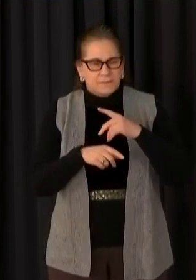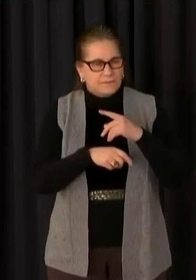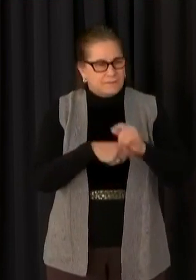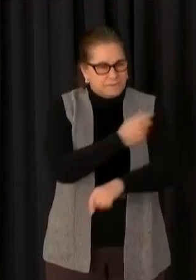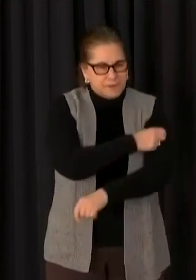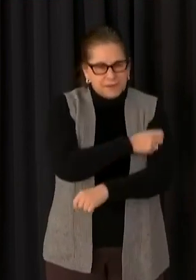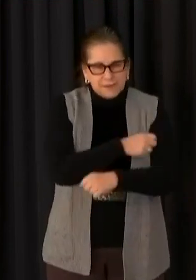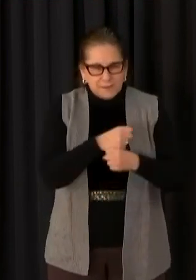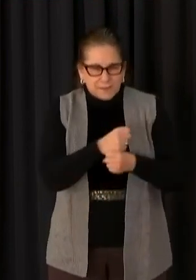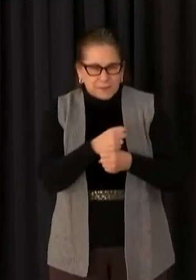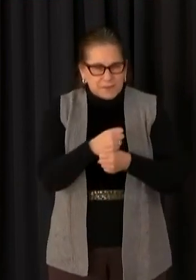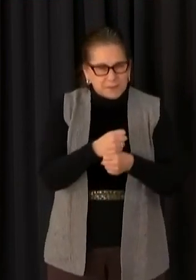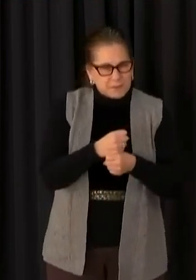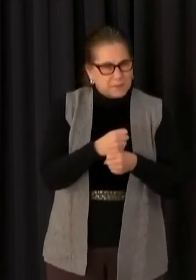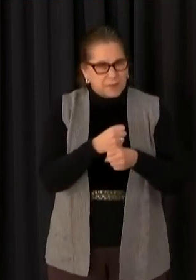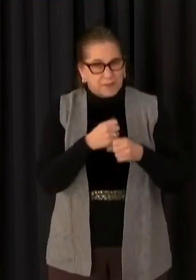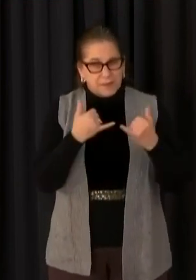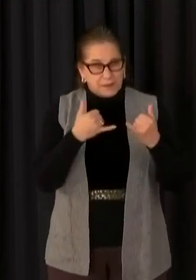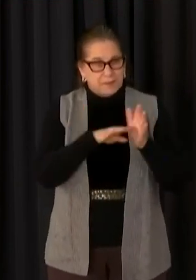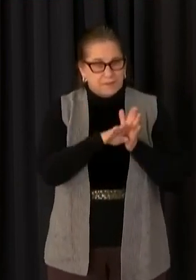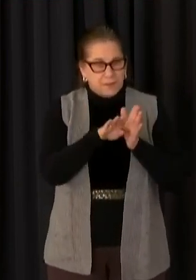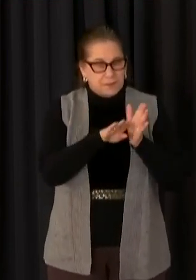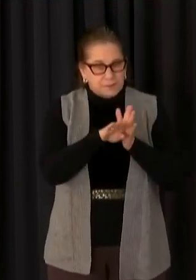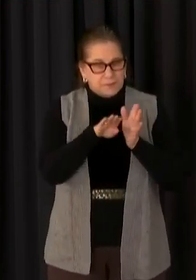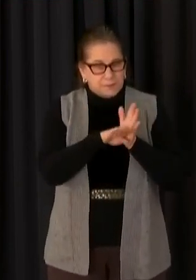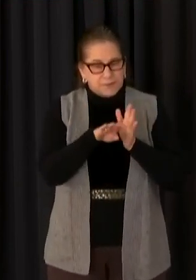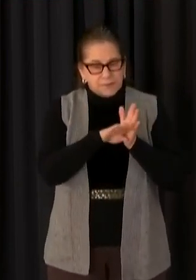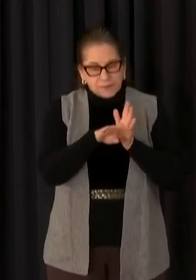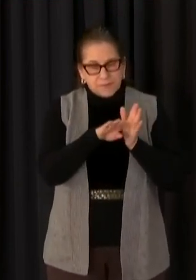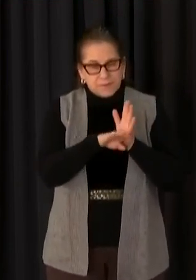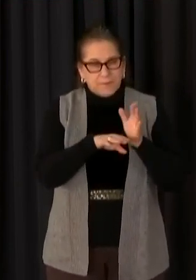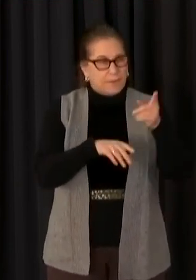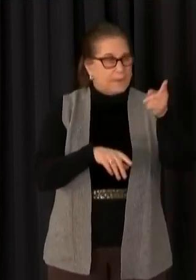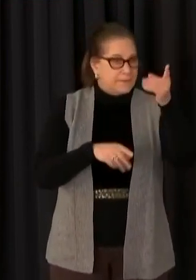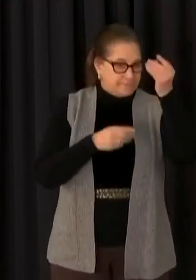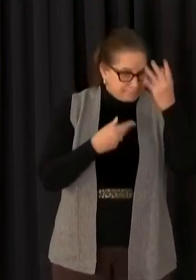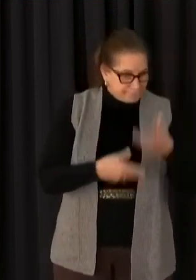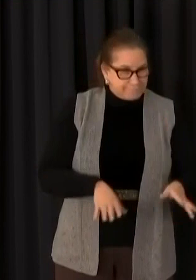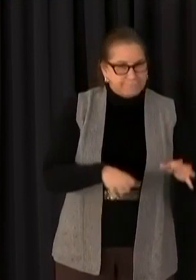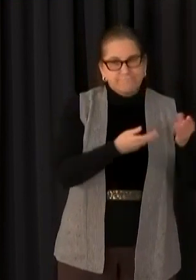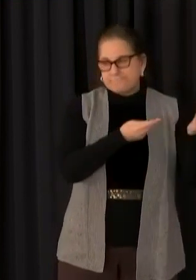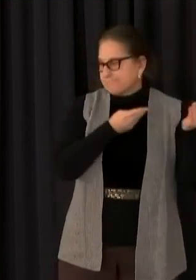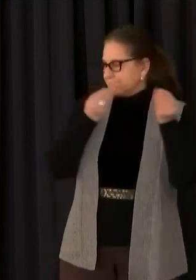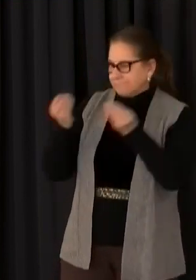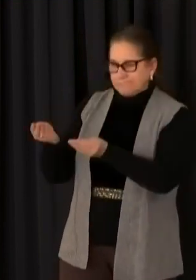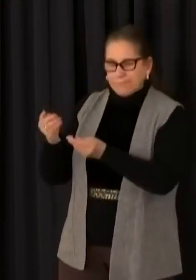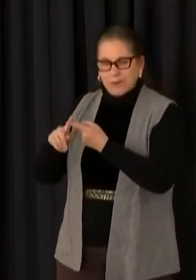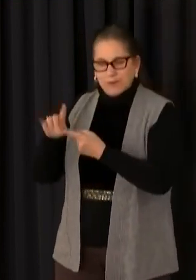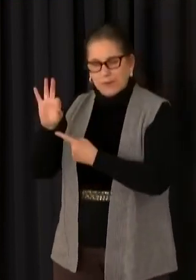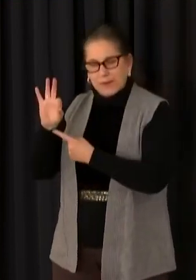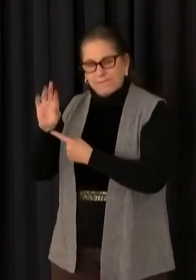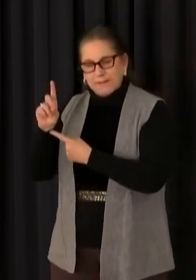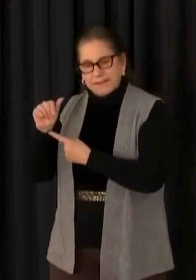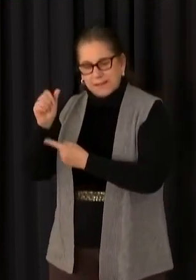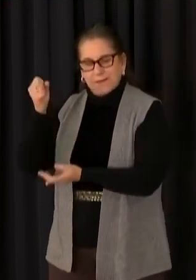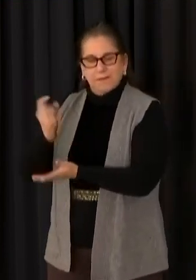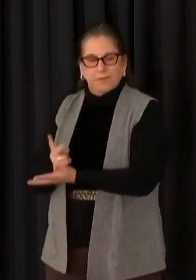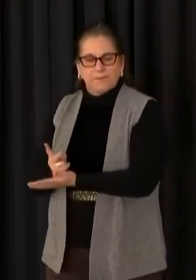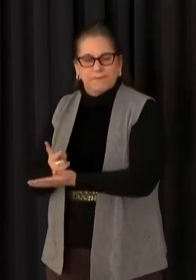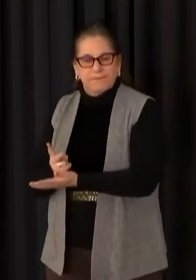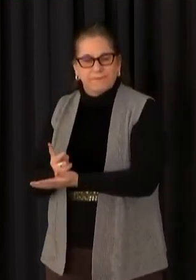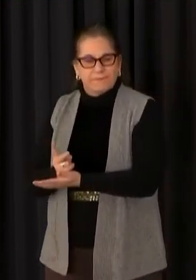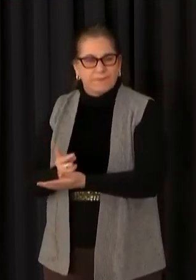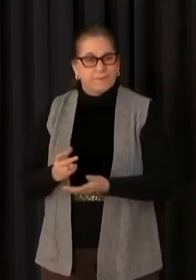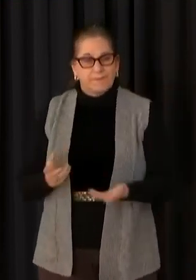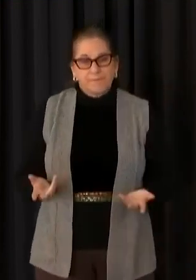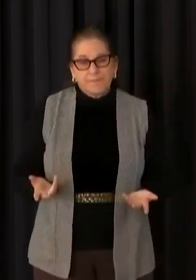products under development, who plan to submit to the FDA for approval for use in the U.S. So as our vaccine